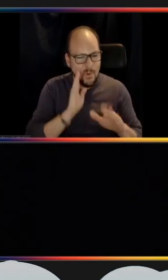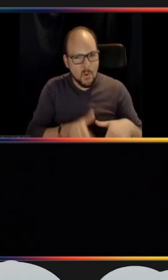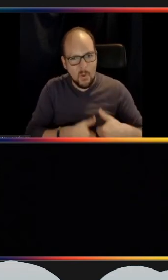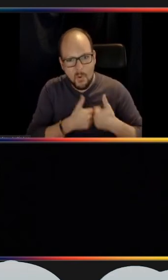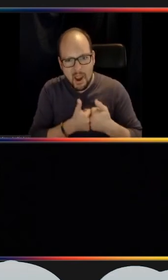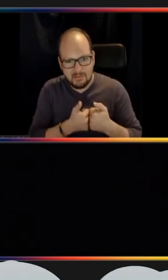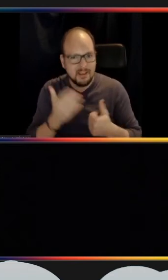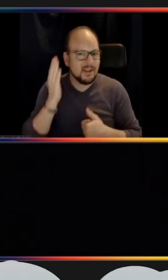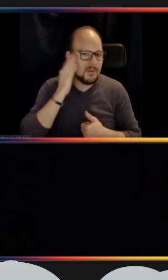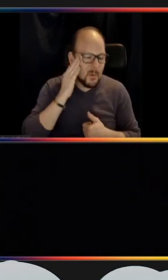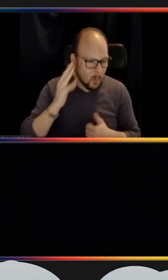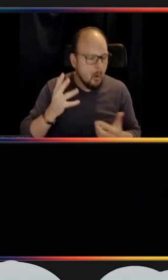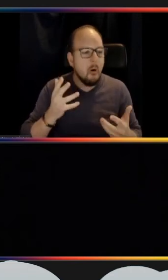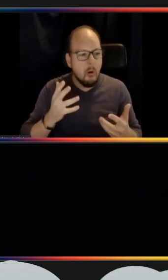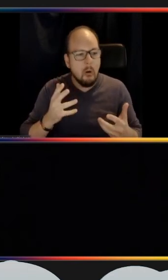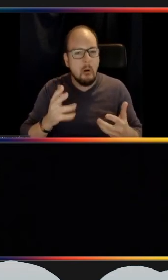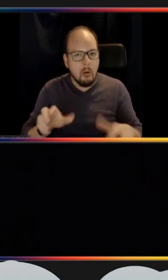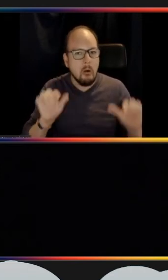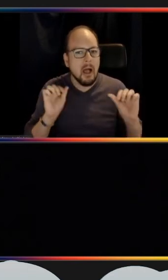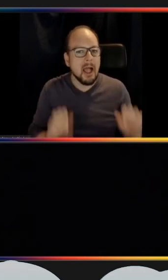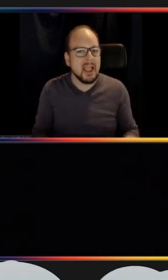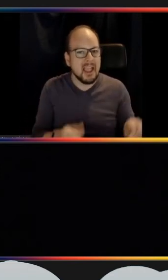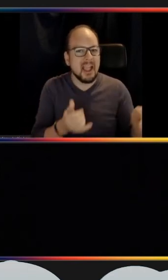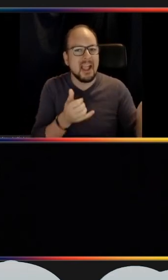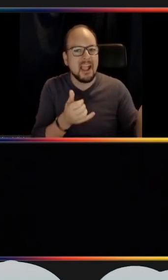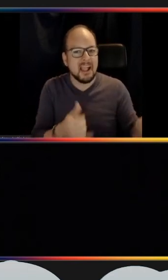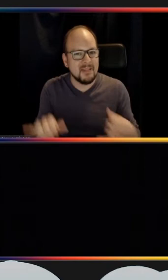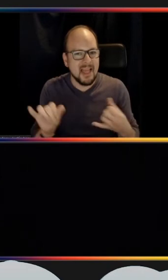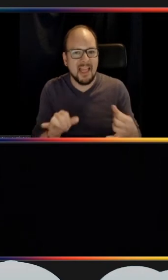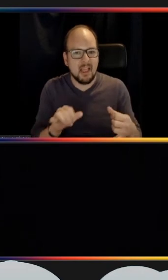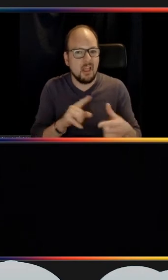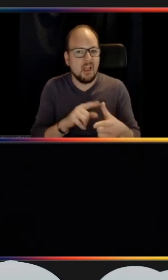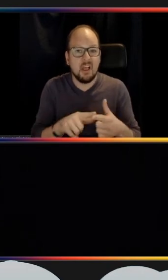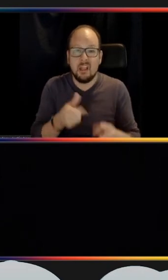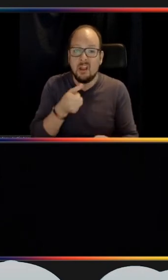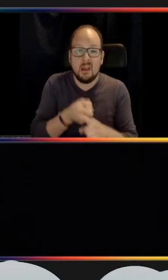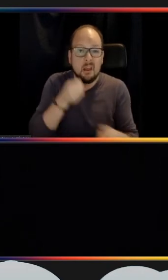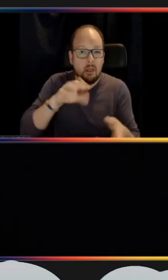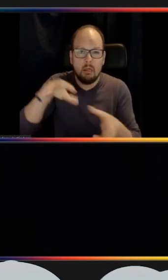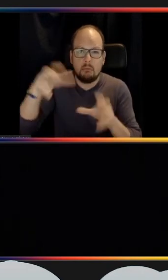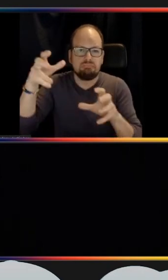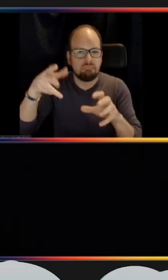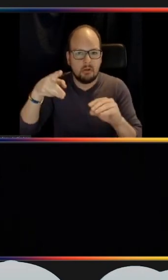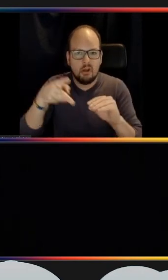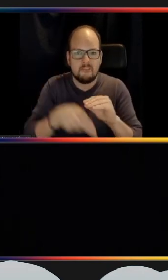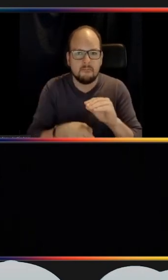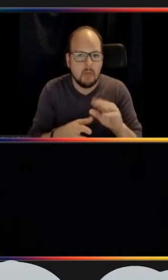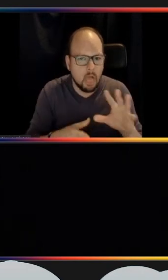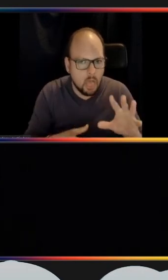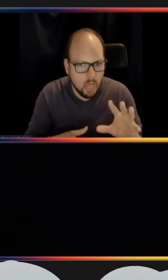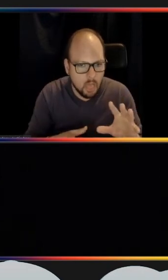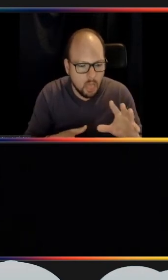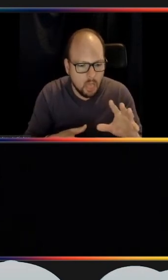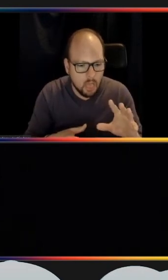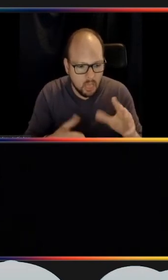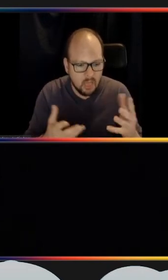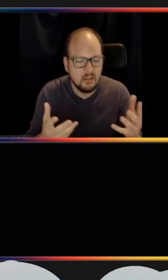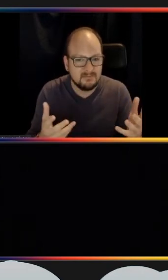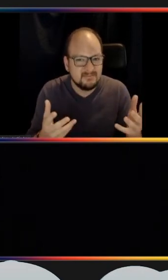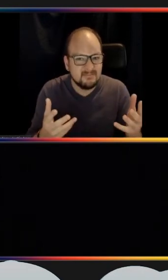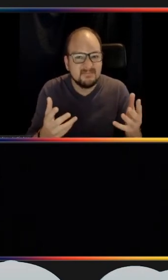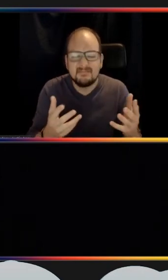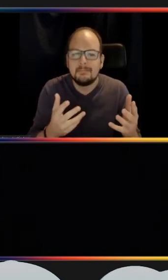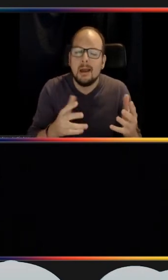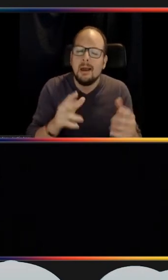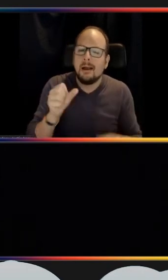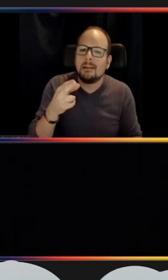get to play. And it got cut short. But it's so lovely. And Sheridan is hilarious. If